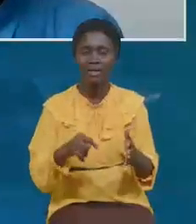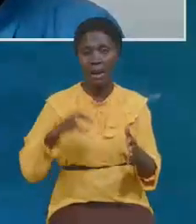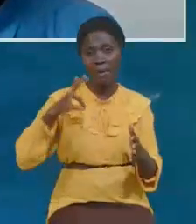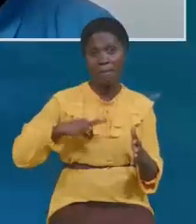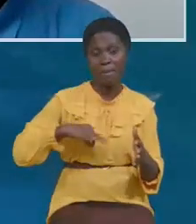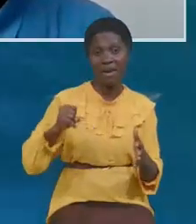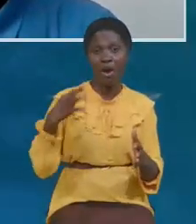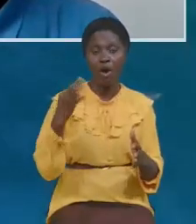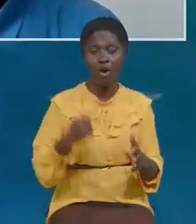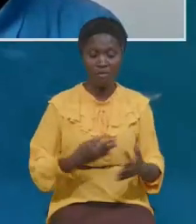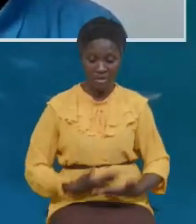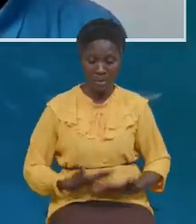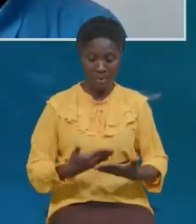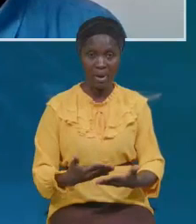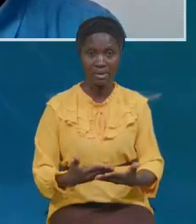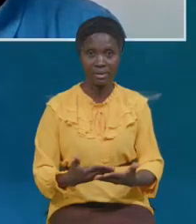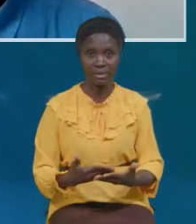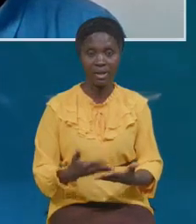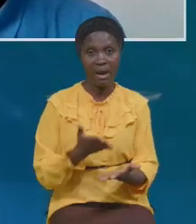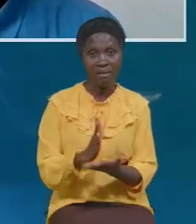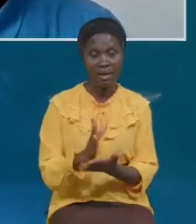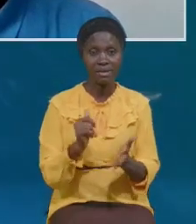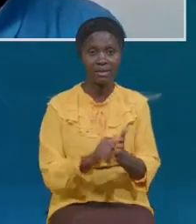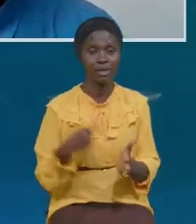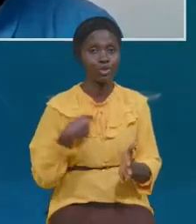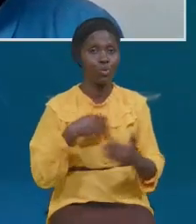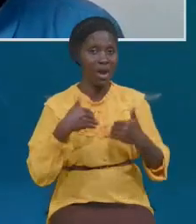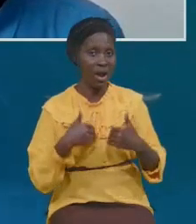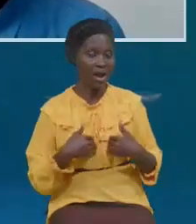the birthright that we have as we